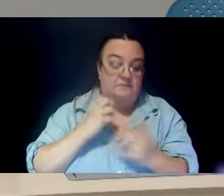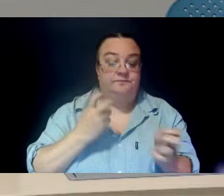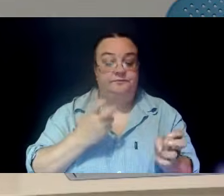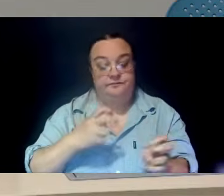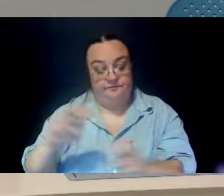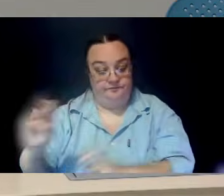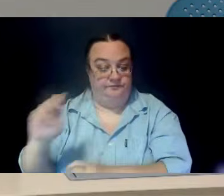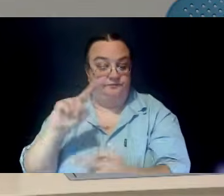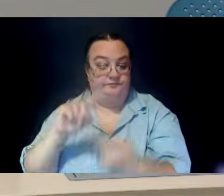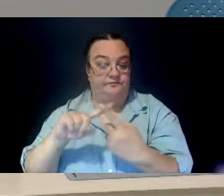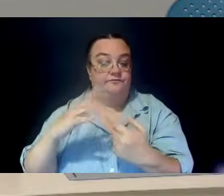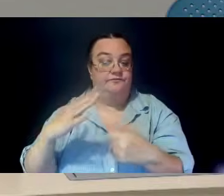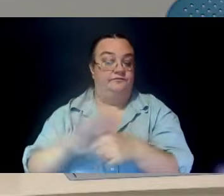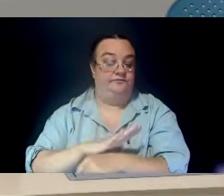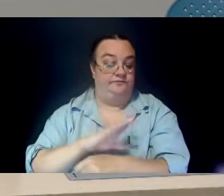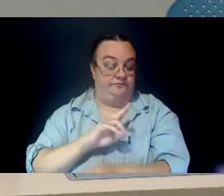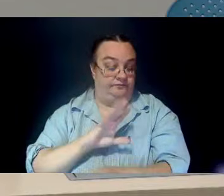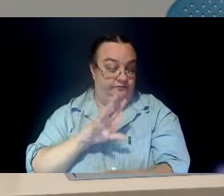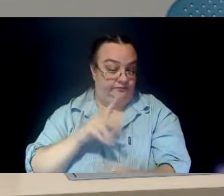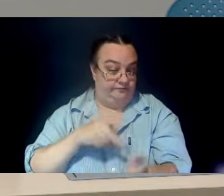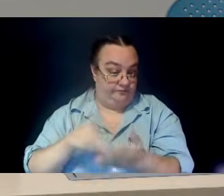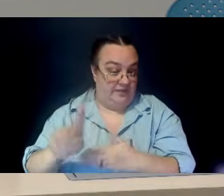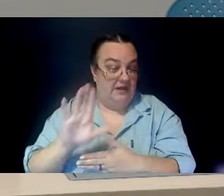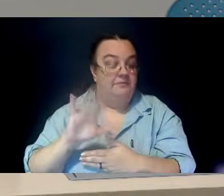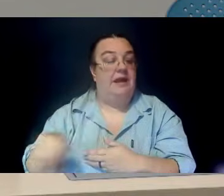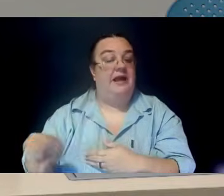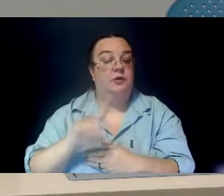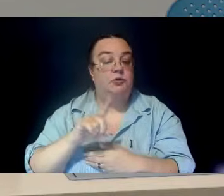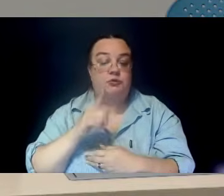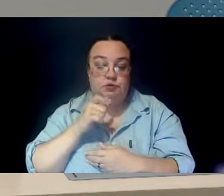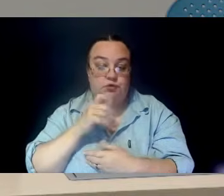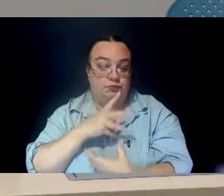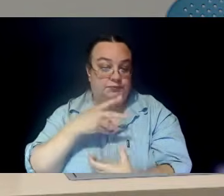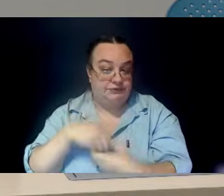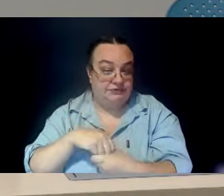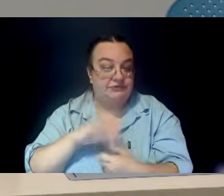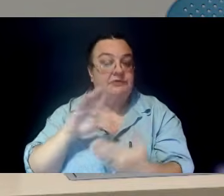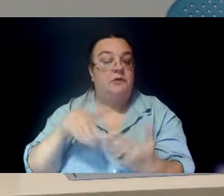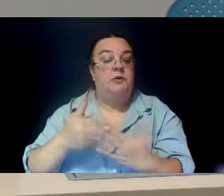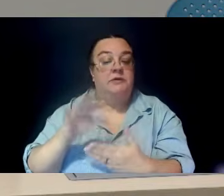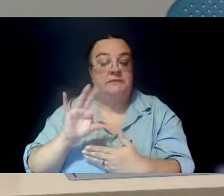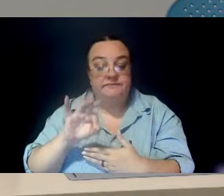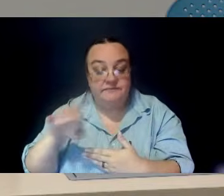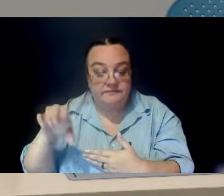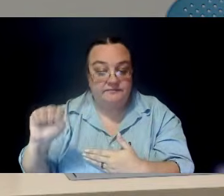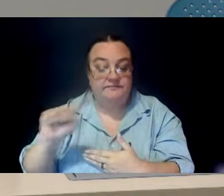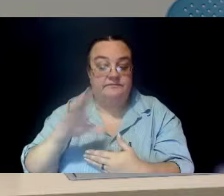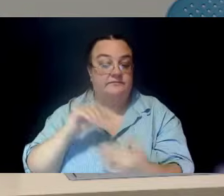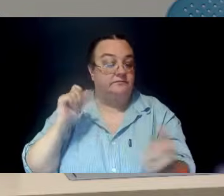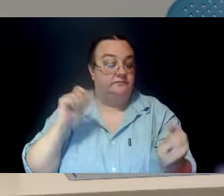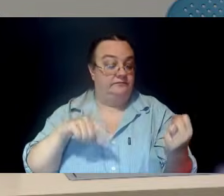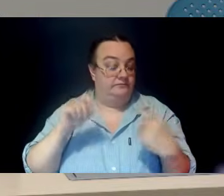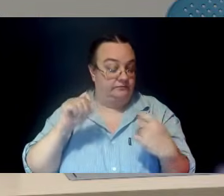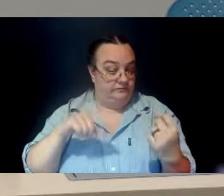payment by participating residents. All fees and correspondence will be